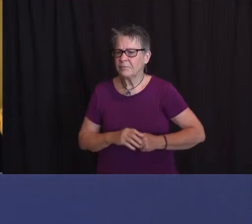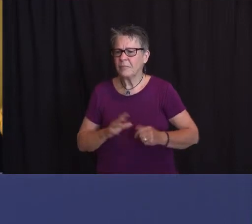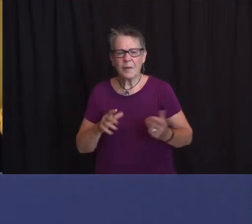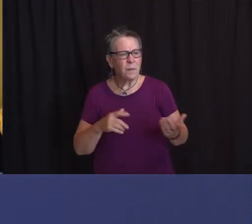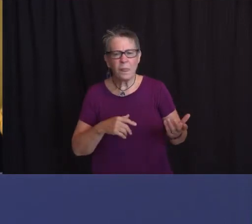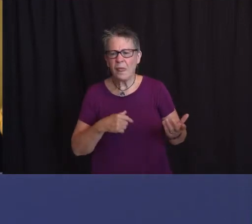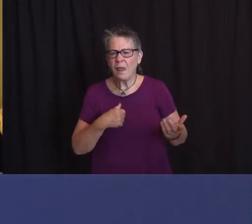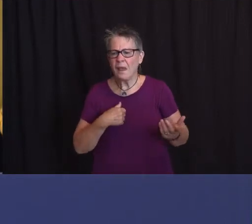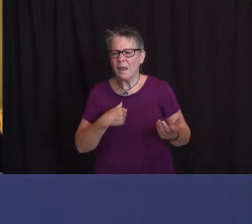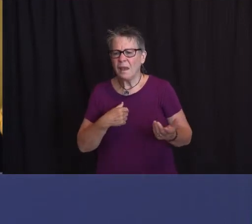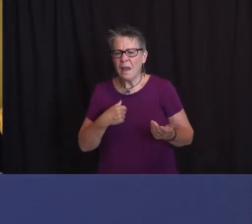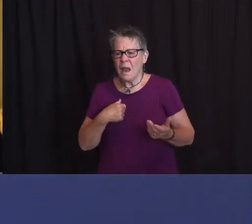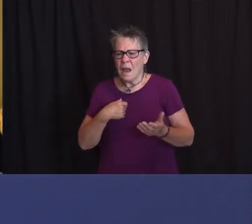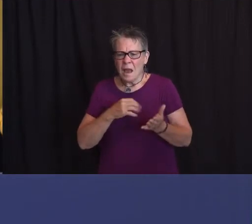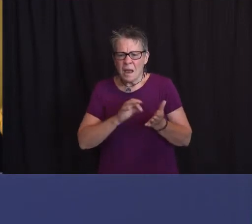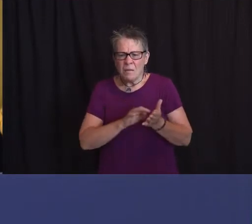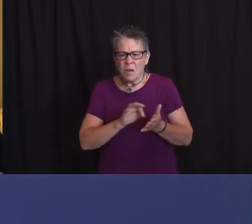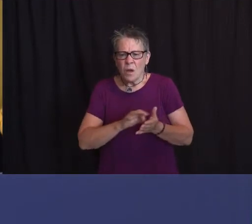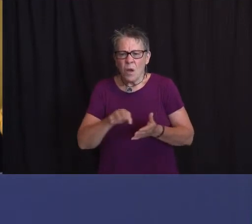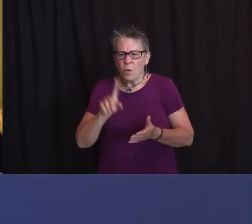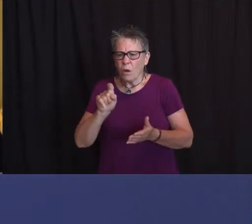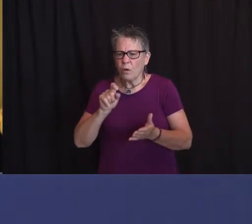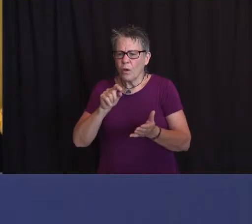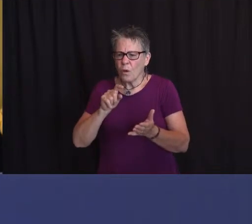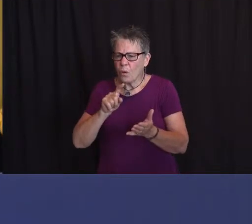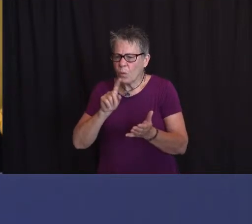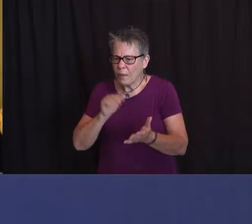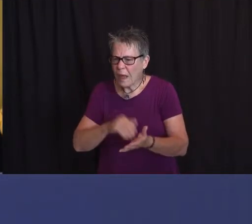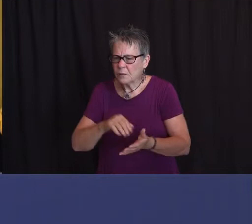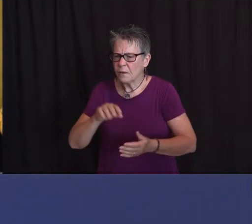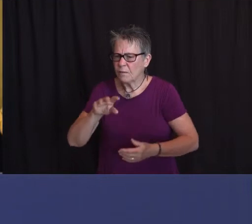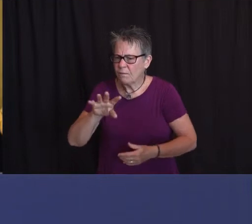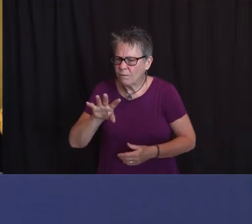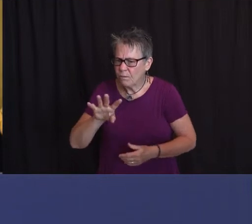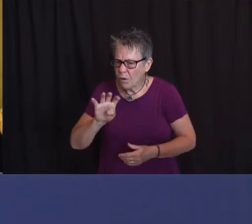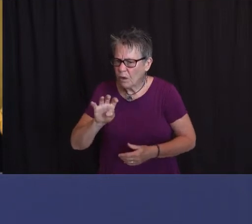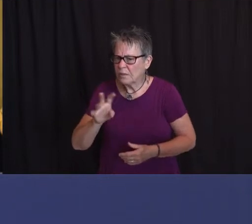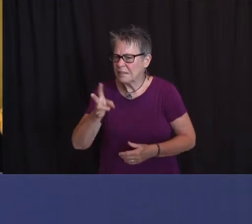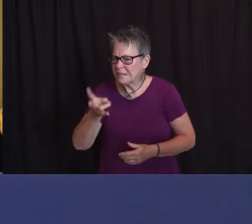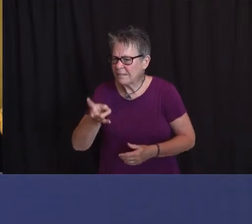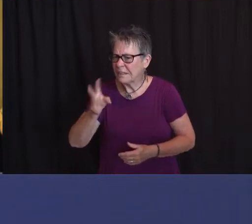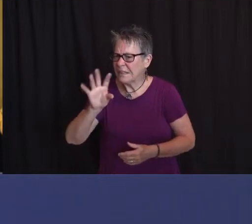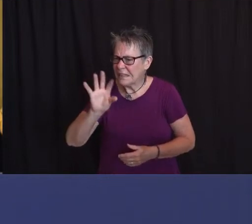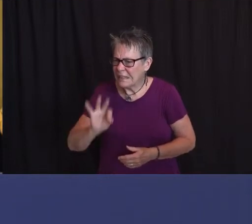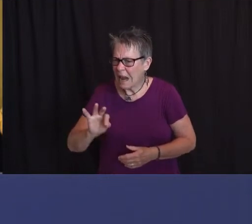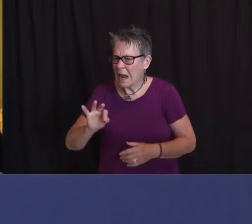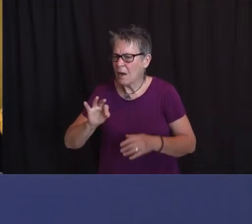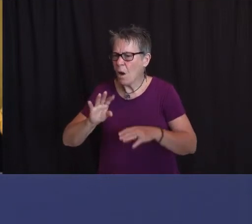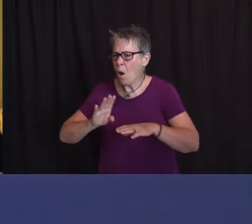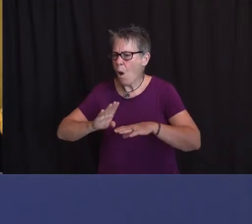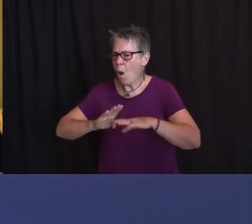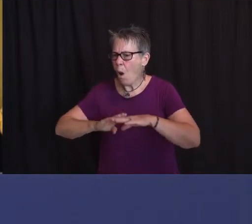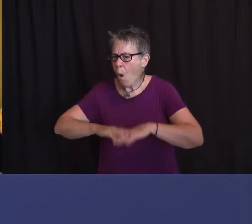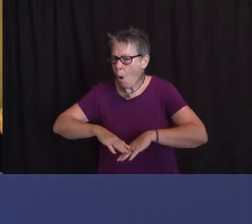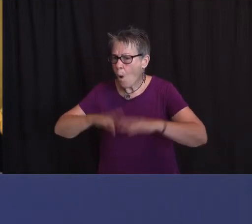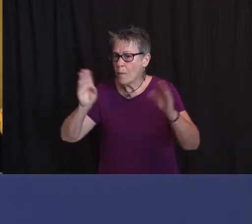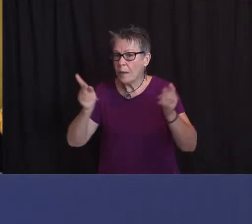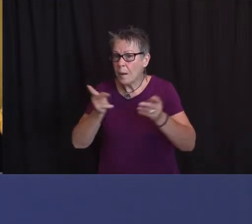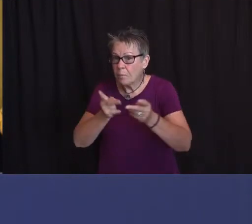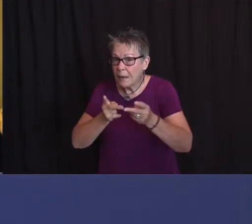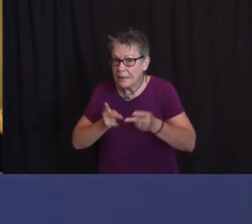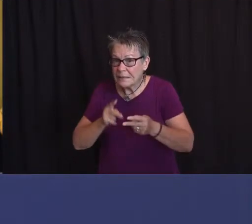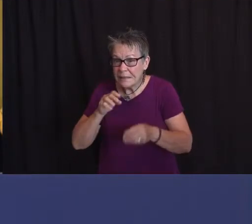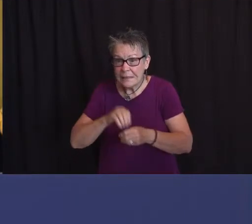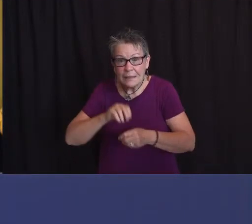state and 29 closed locations for specific populations. That's to get vaccinated. So there